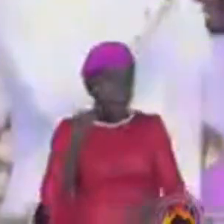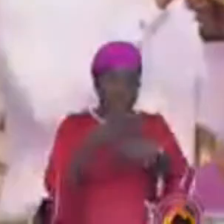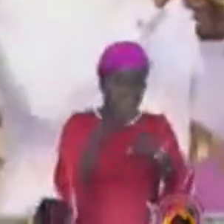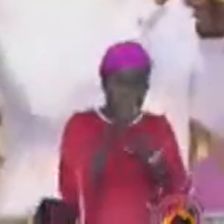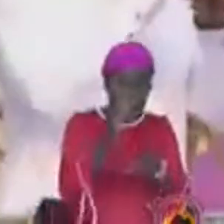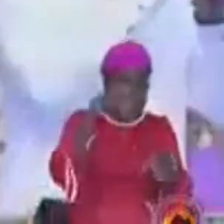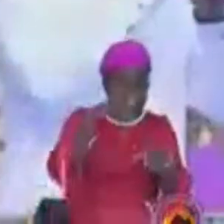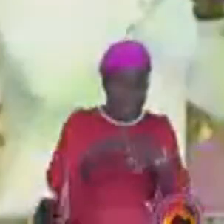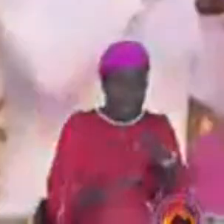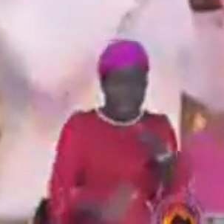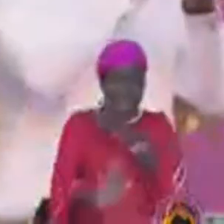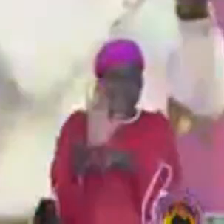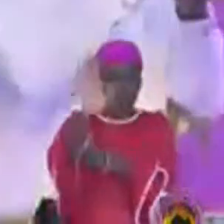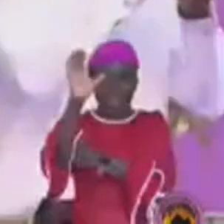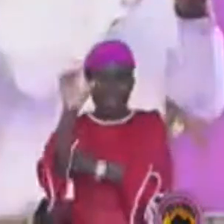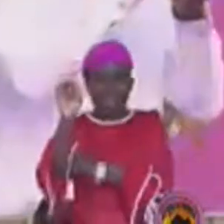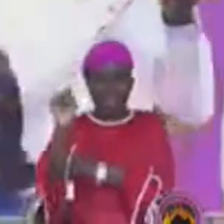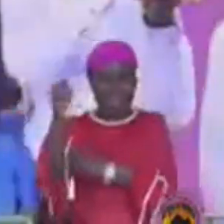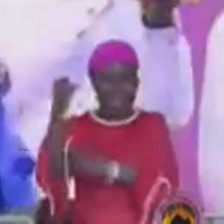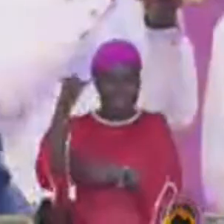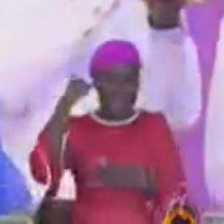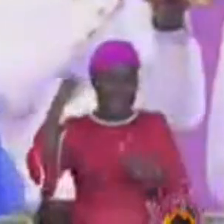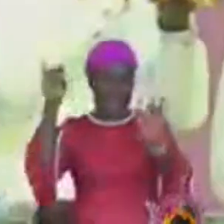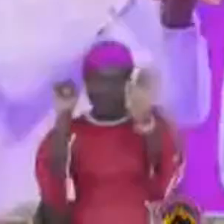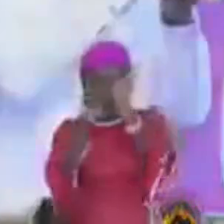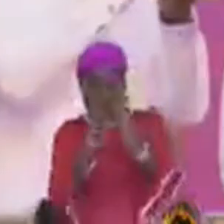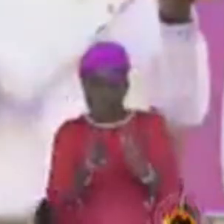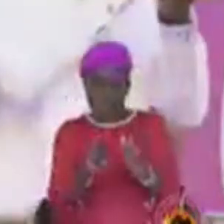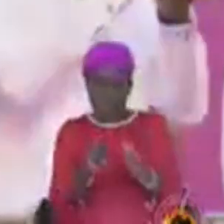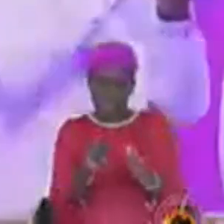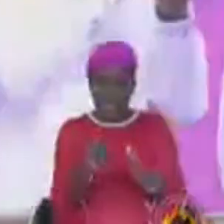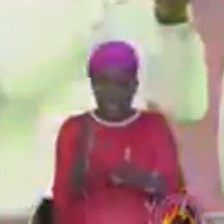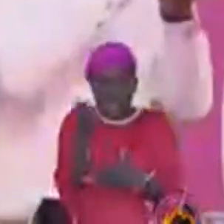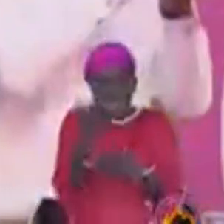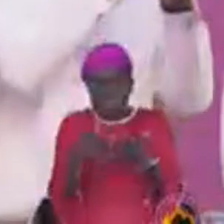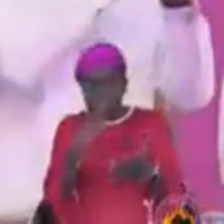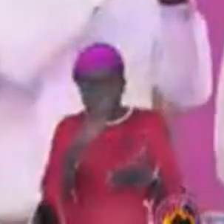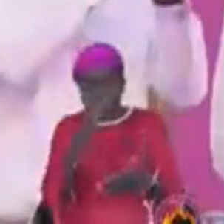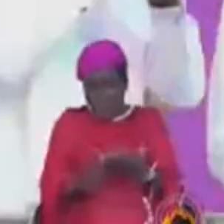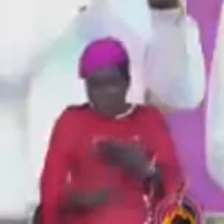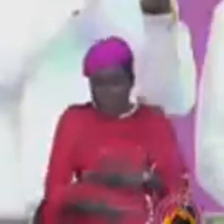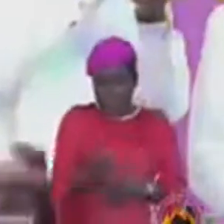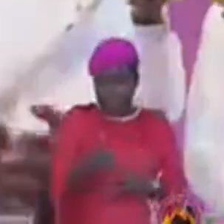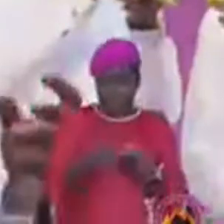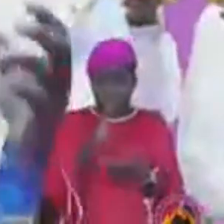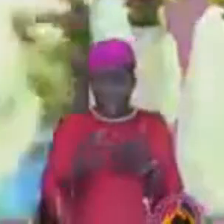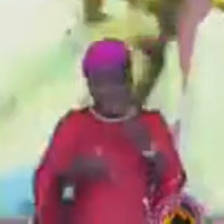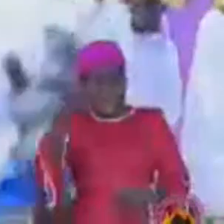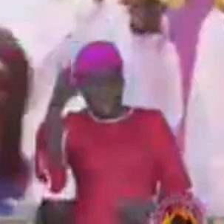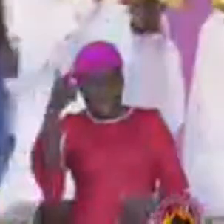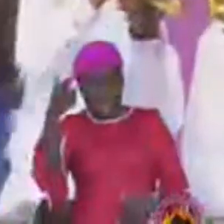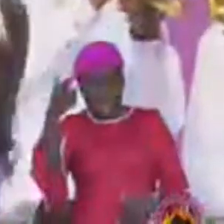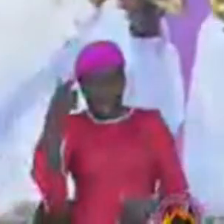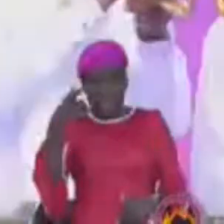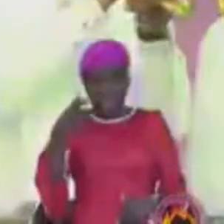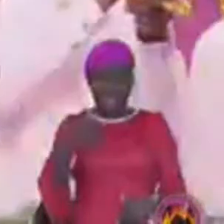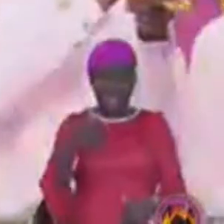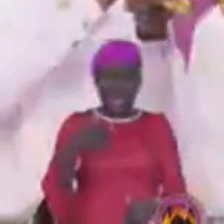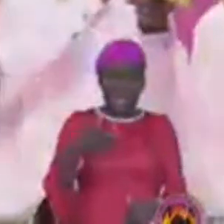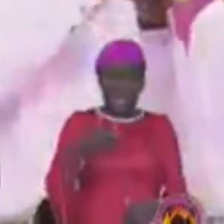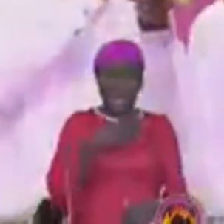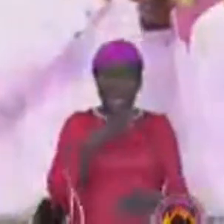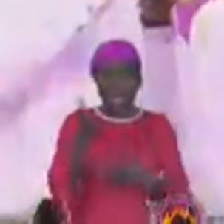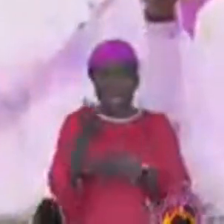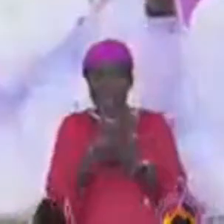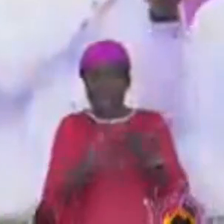Some are born to be great, while some achieve greatness, while some greatness